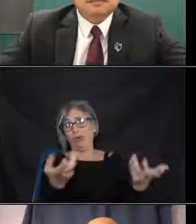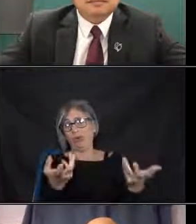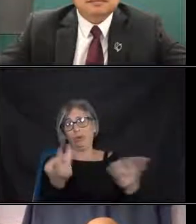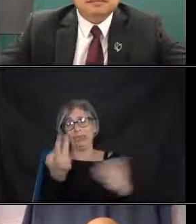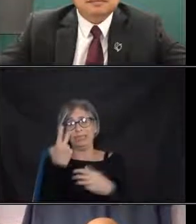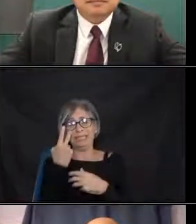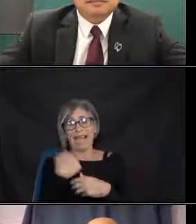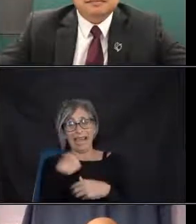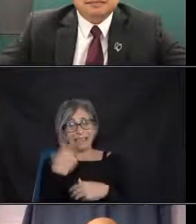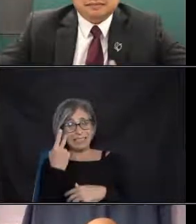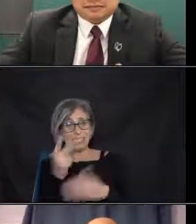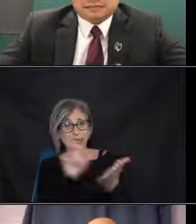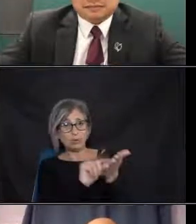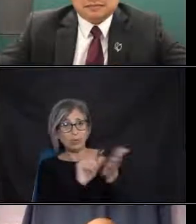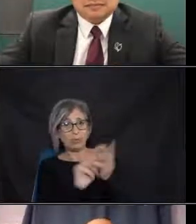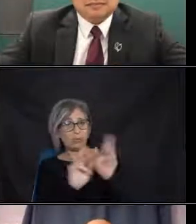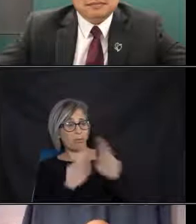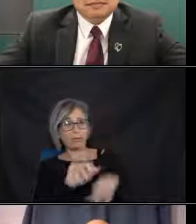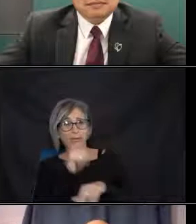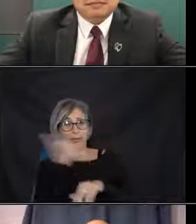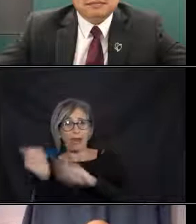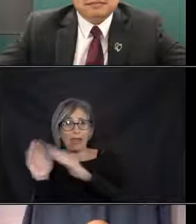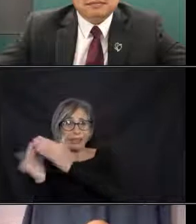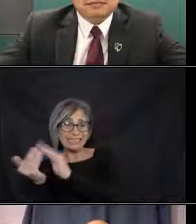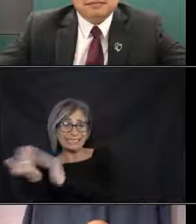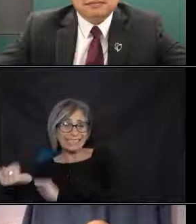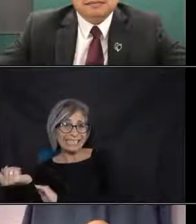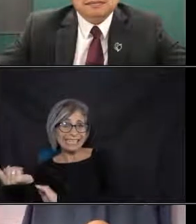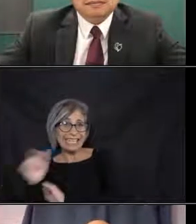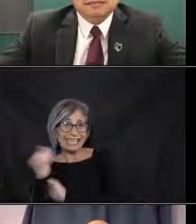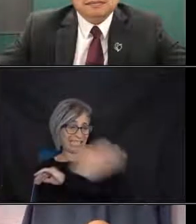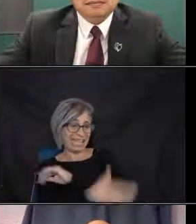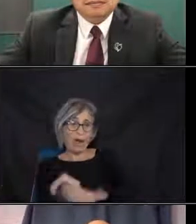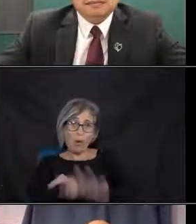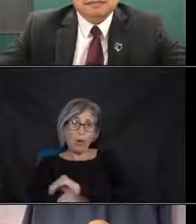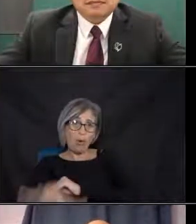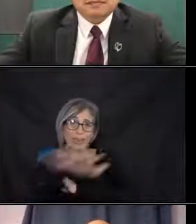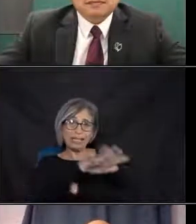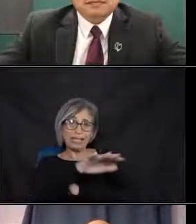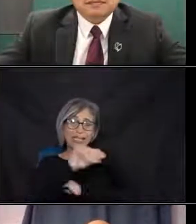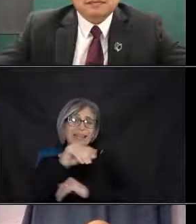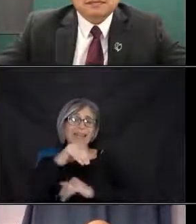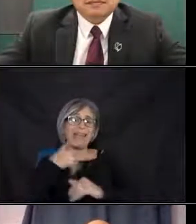I've seen, you know, newspaper reports from other municipalities in the county that had a